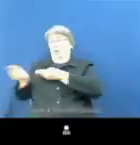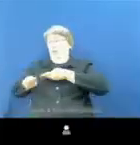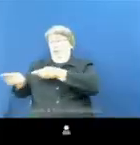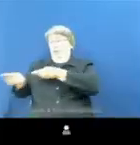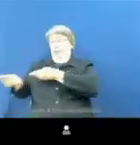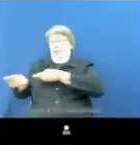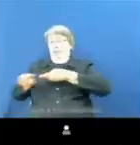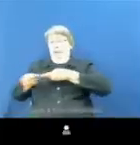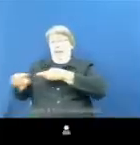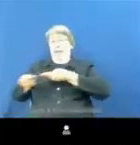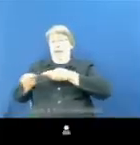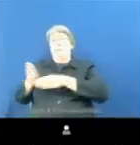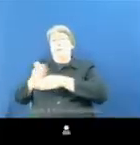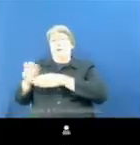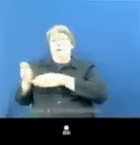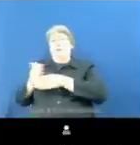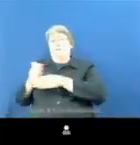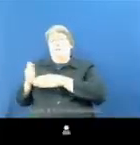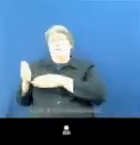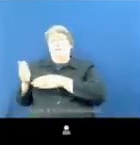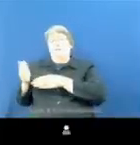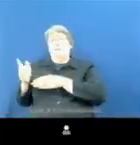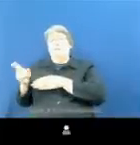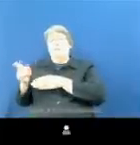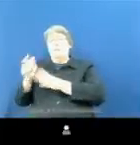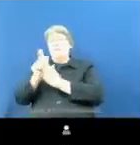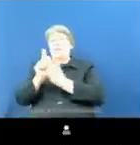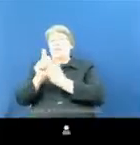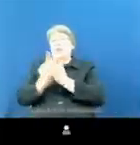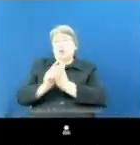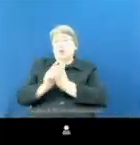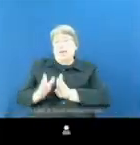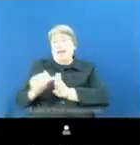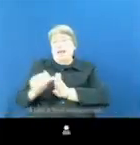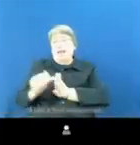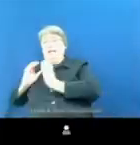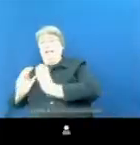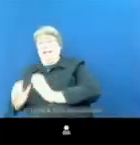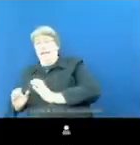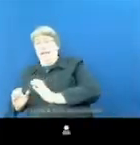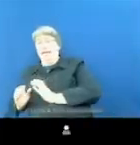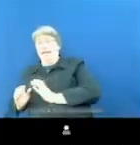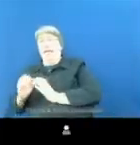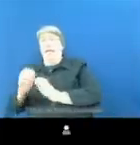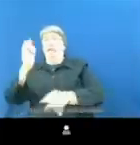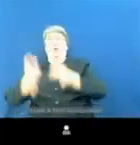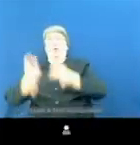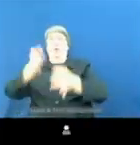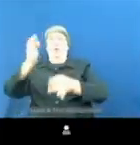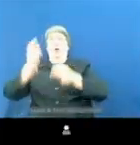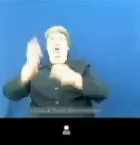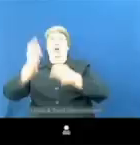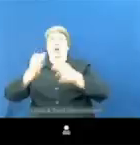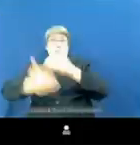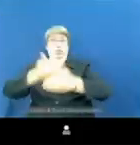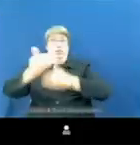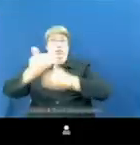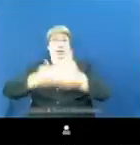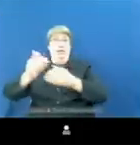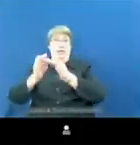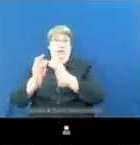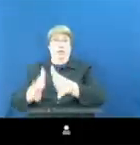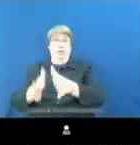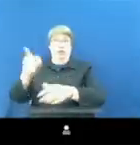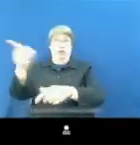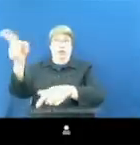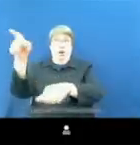communication between the attorney and their client while the court interpreters or proceedings interpreters are working, want to make